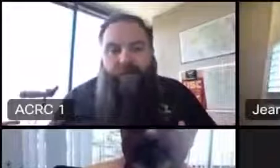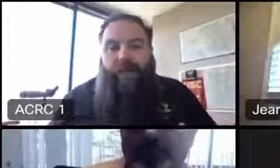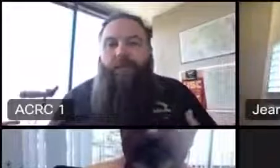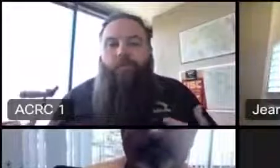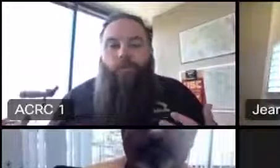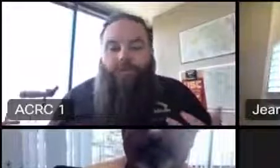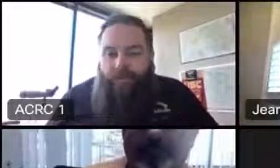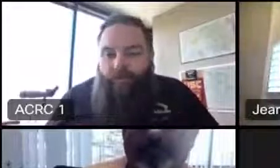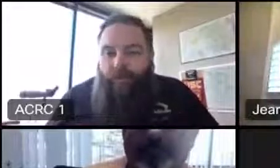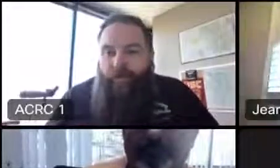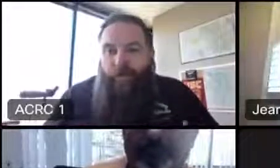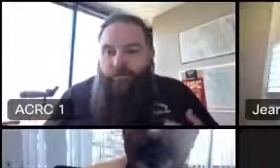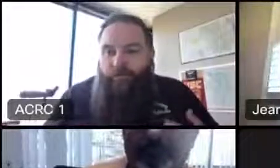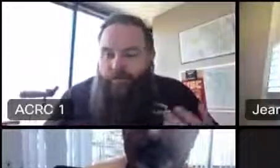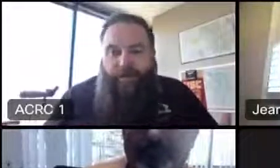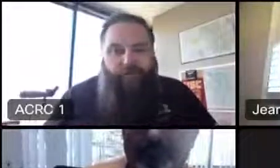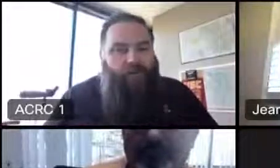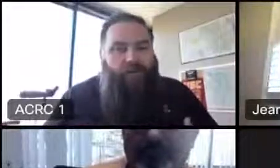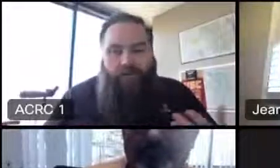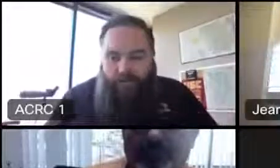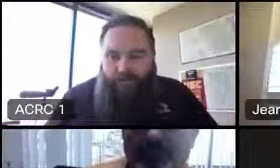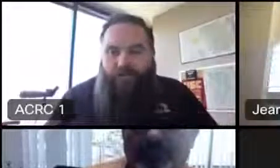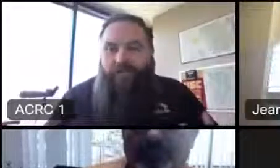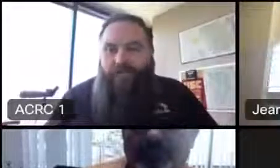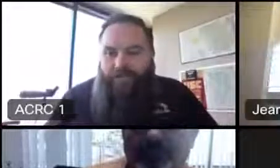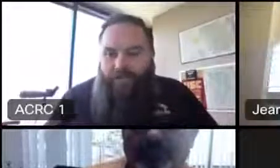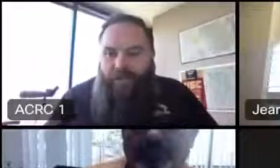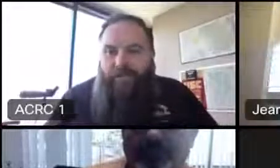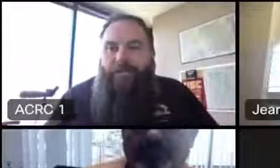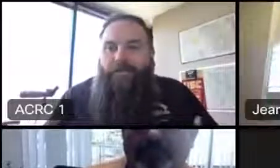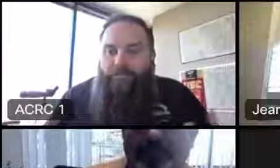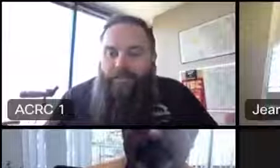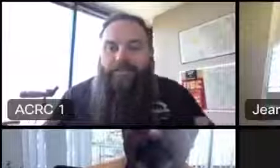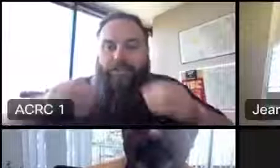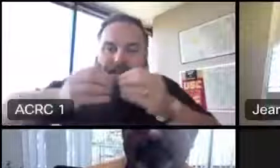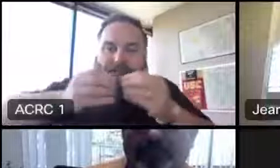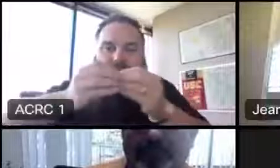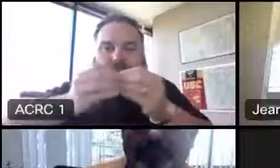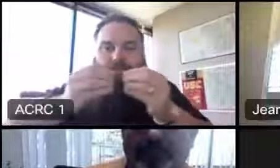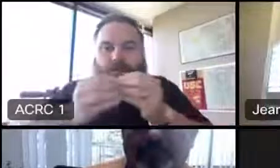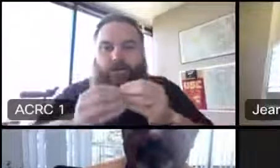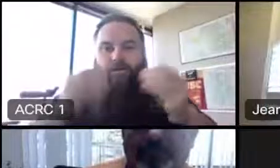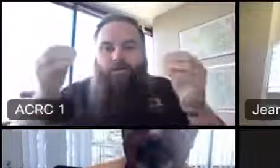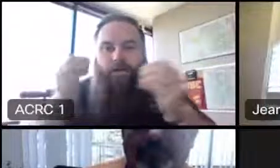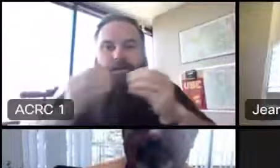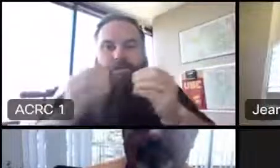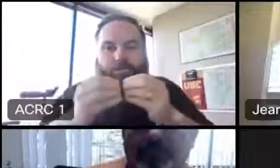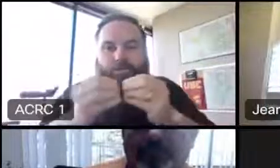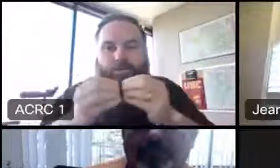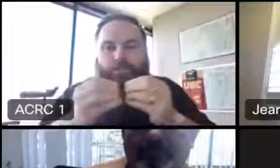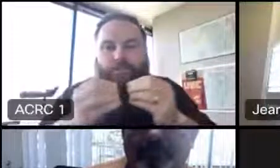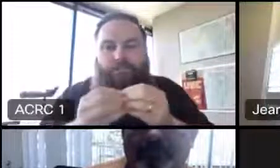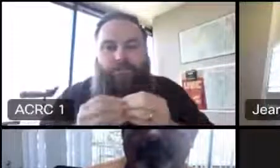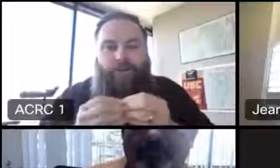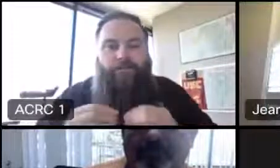frames, and we're discovering, and Marty gave me quite a discussion about it yesterday, that it's because there's a lot of connections going on directly to